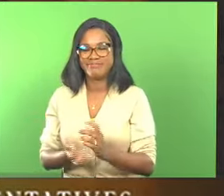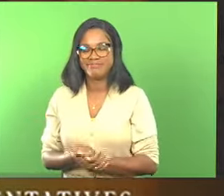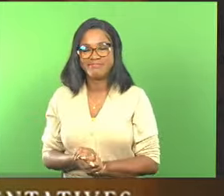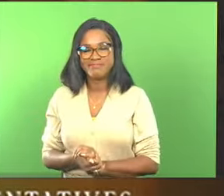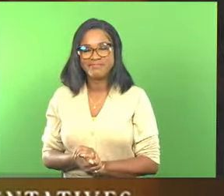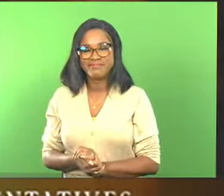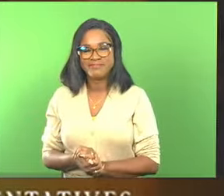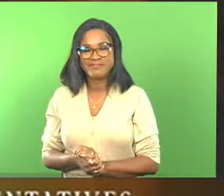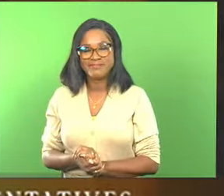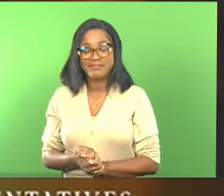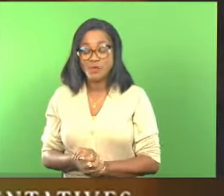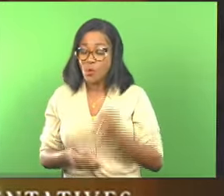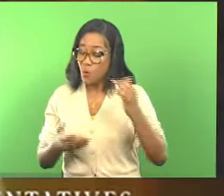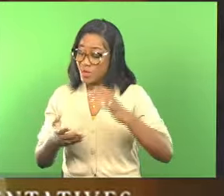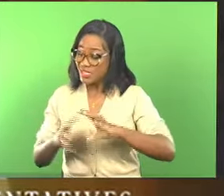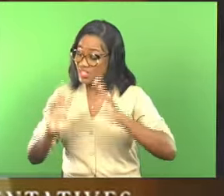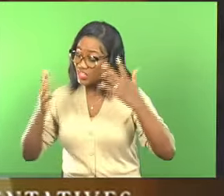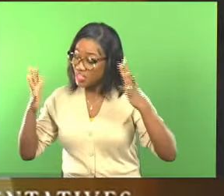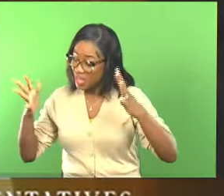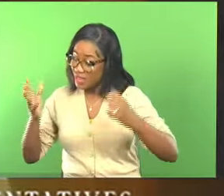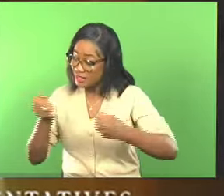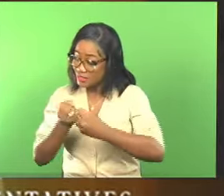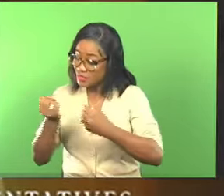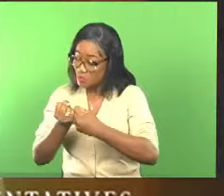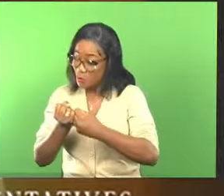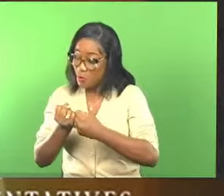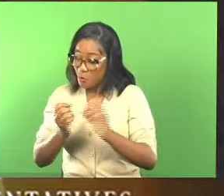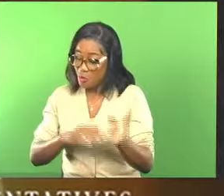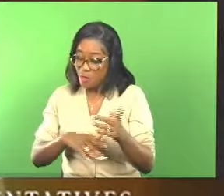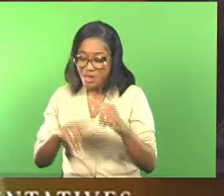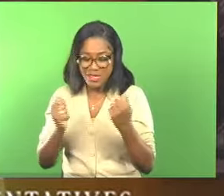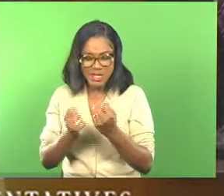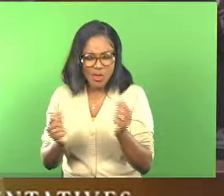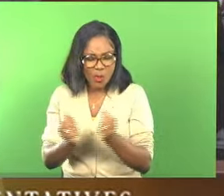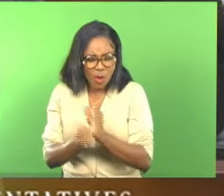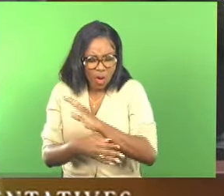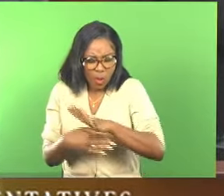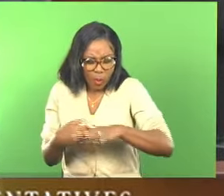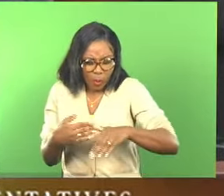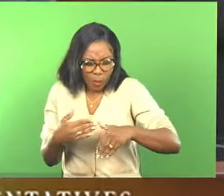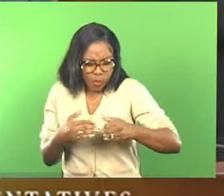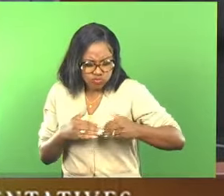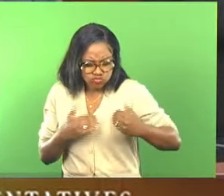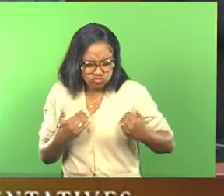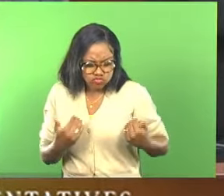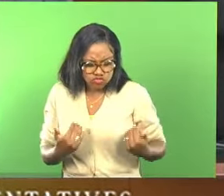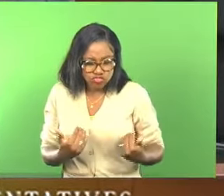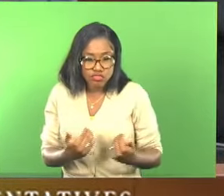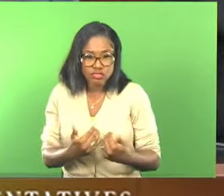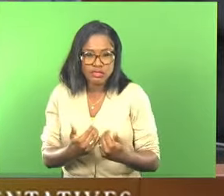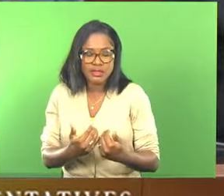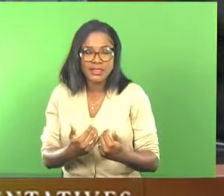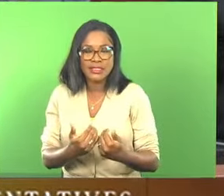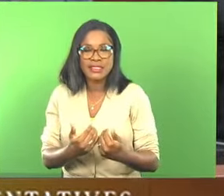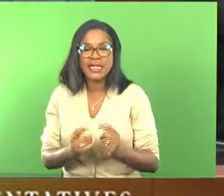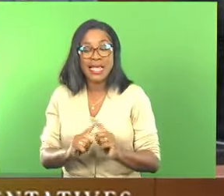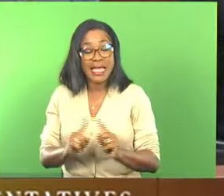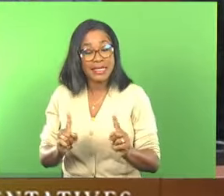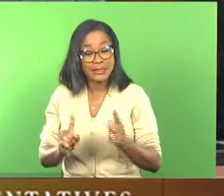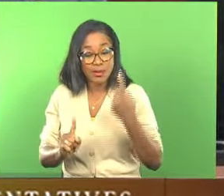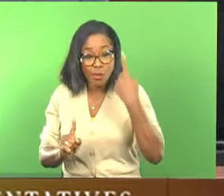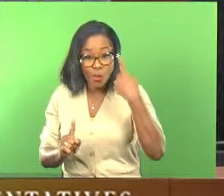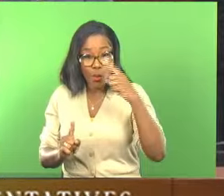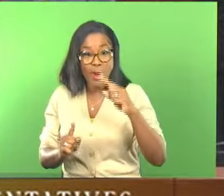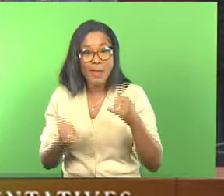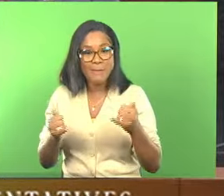We cheer for them with all our heart, except when they are